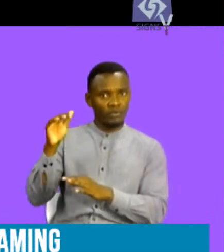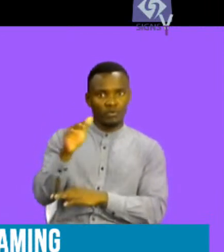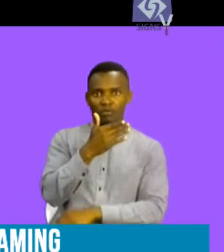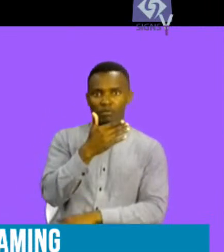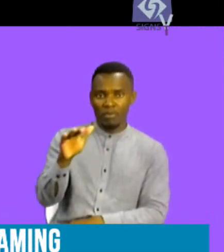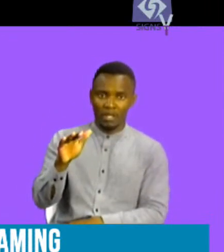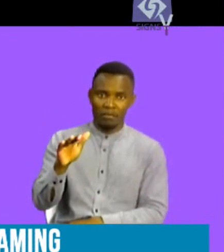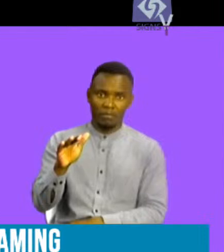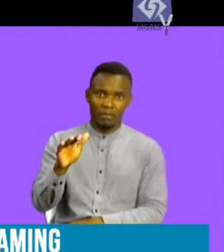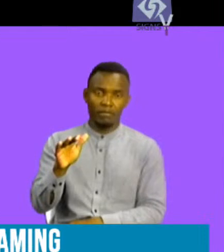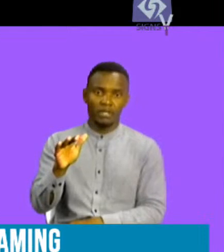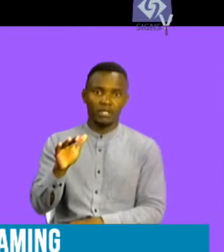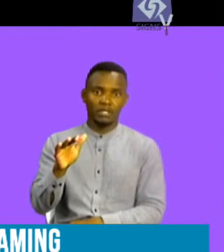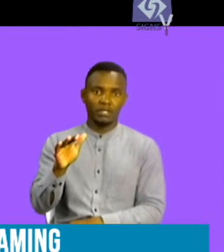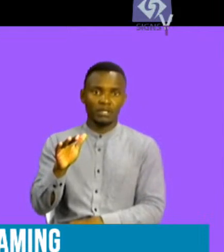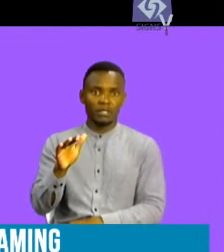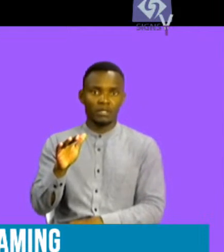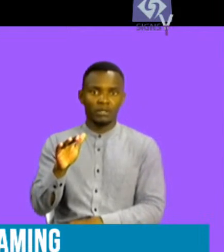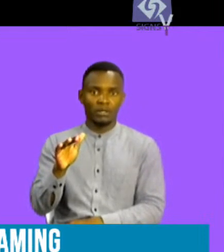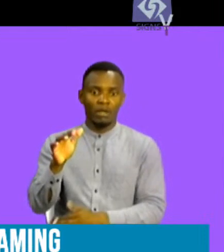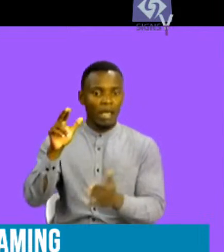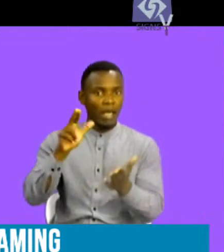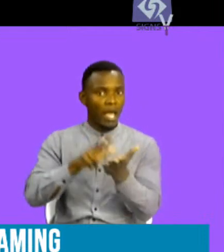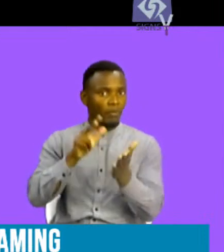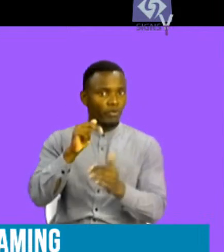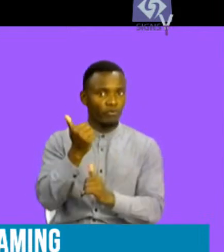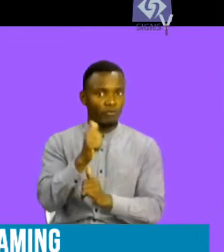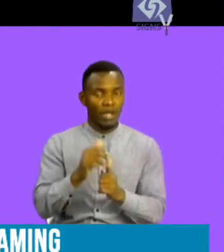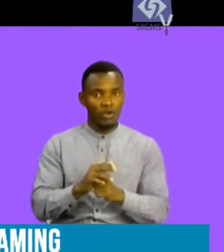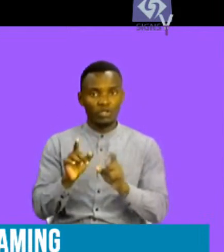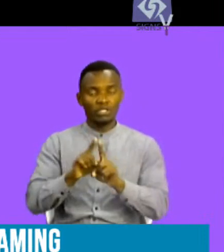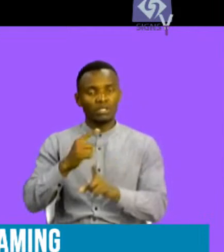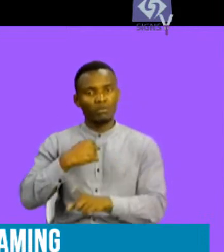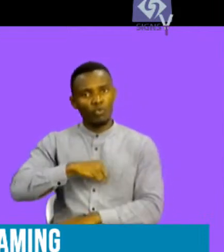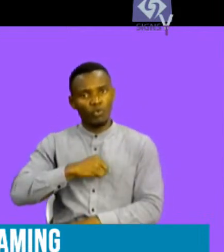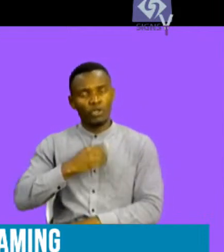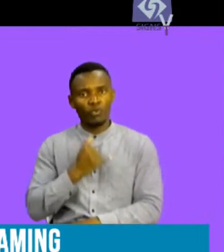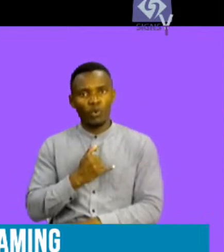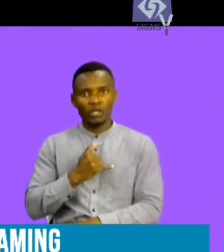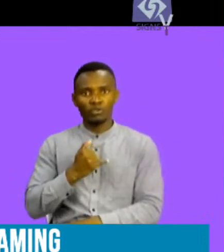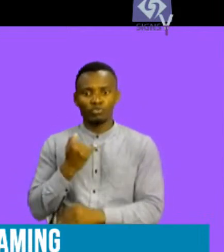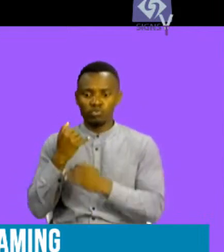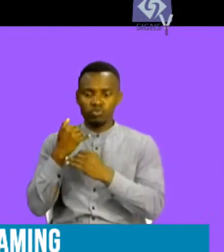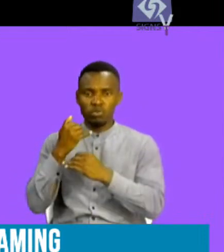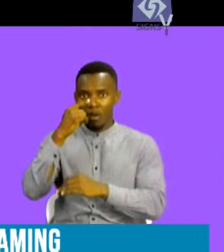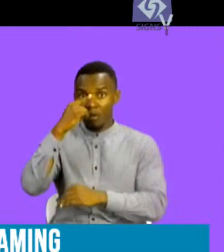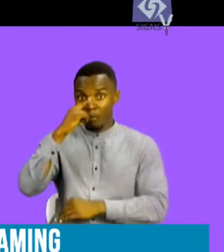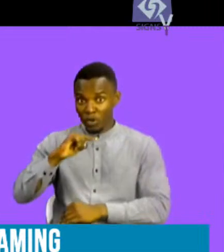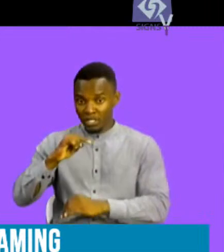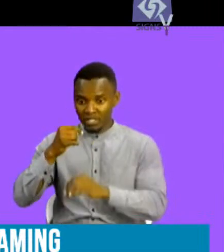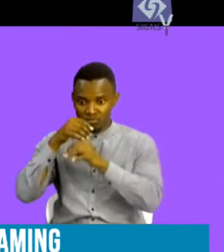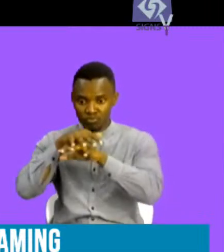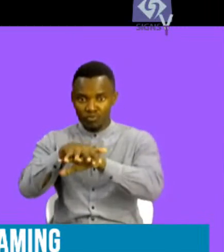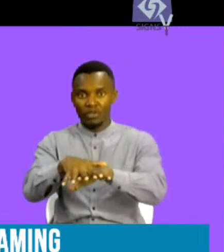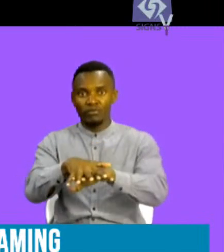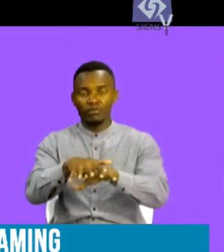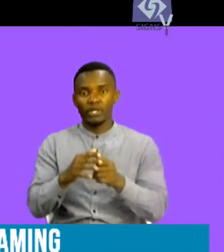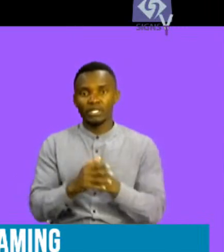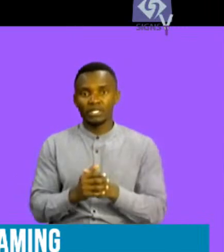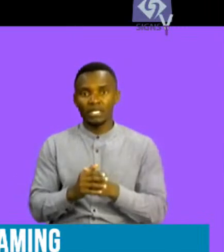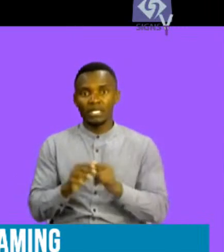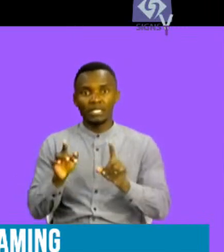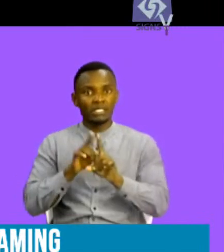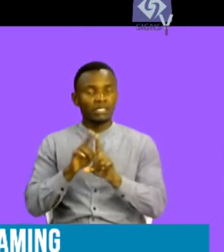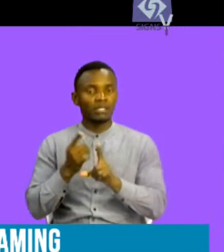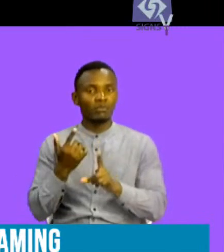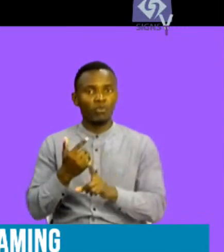So we also look forward to actually influencing policy, because policy, we plug on policies and they will allow us